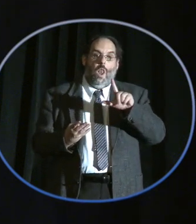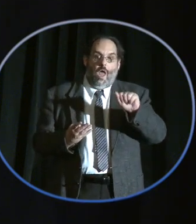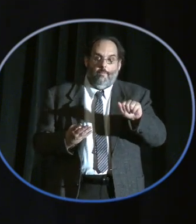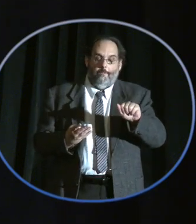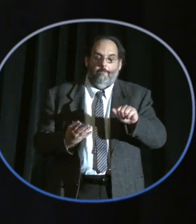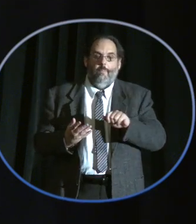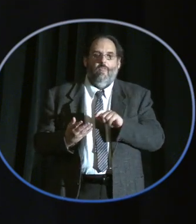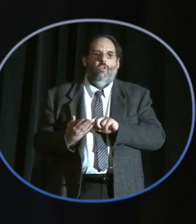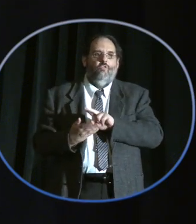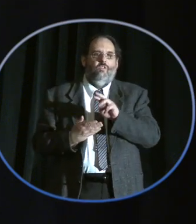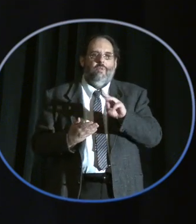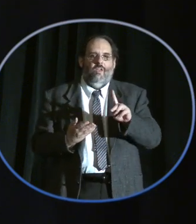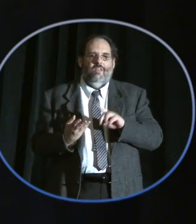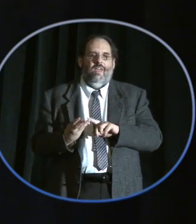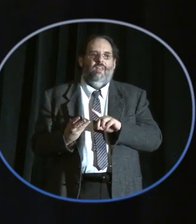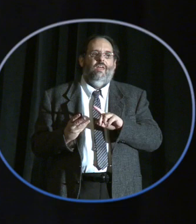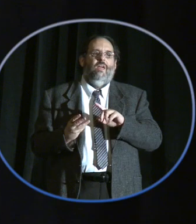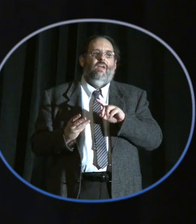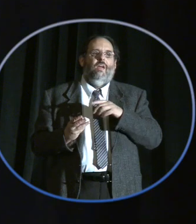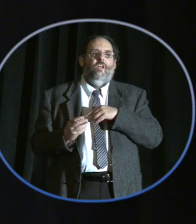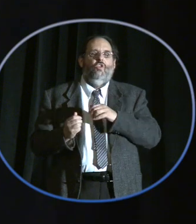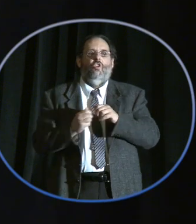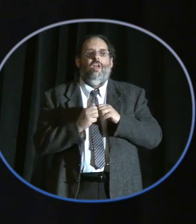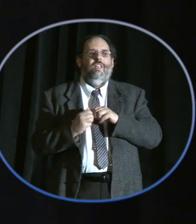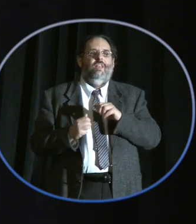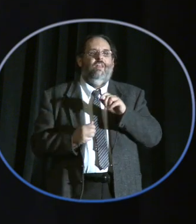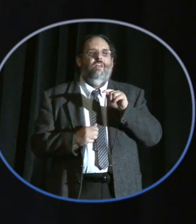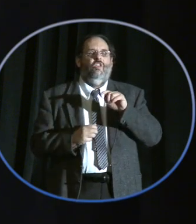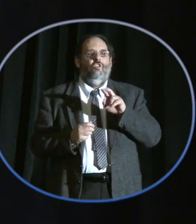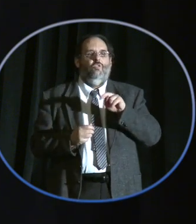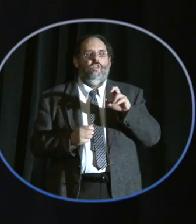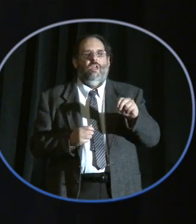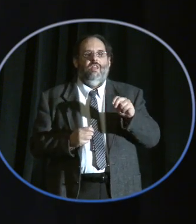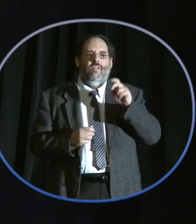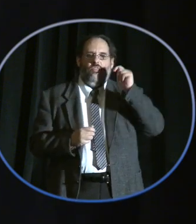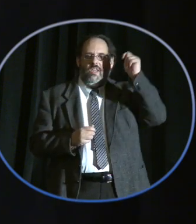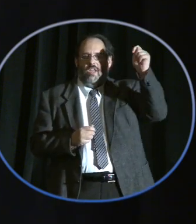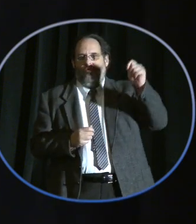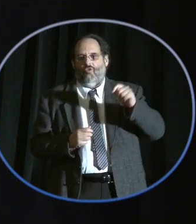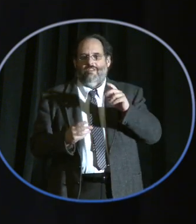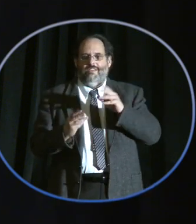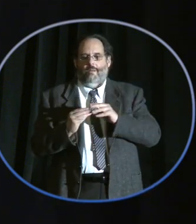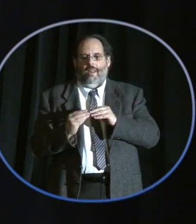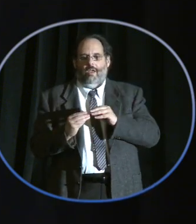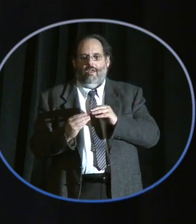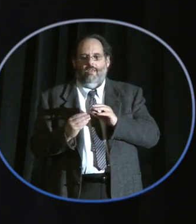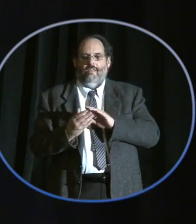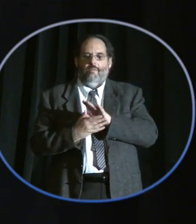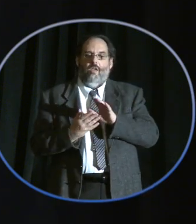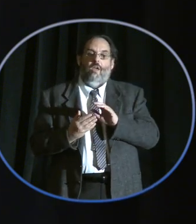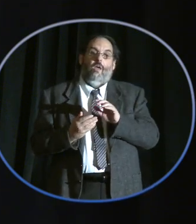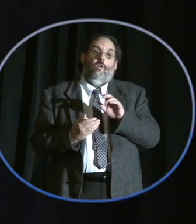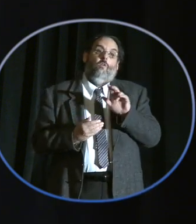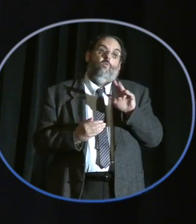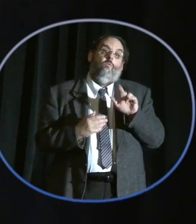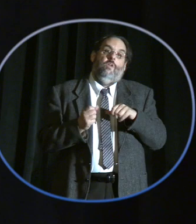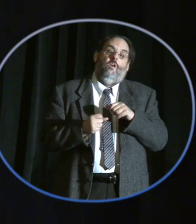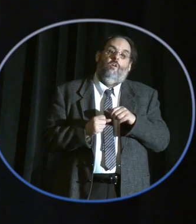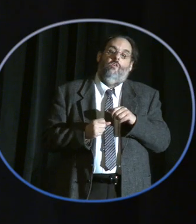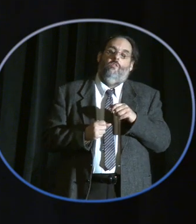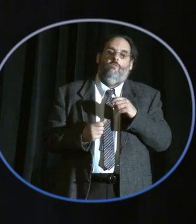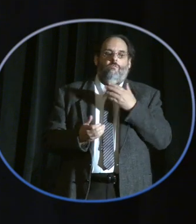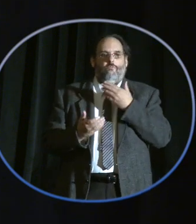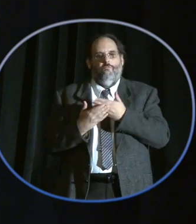University, Maryland, and the United Theological Seminary. After 20 years of faithful service,